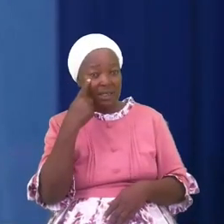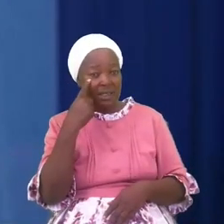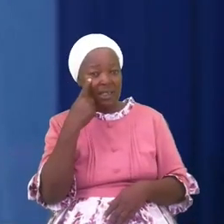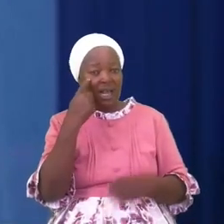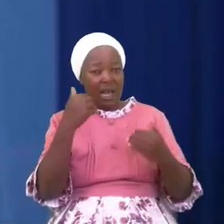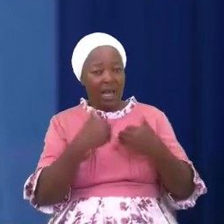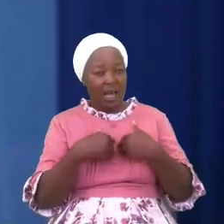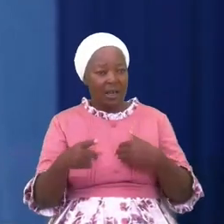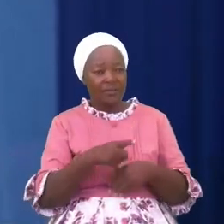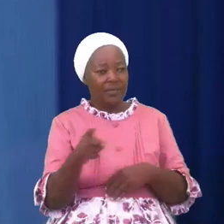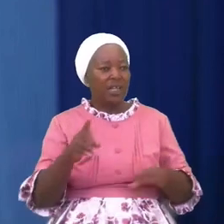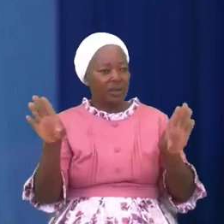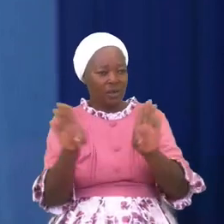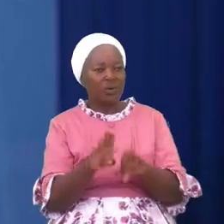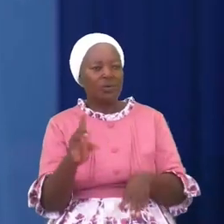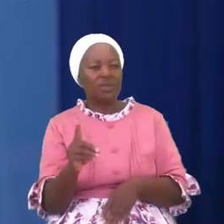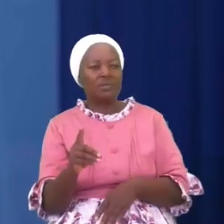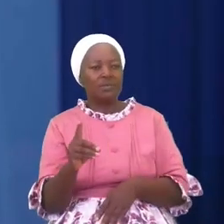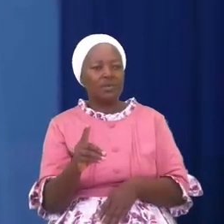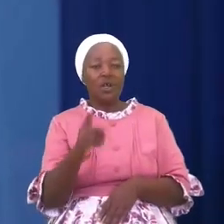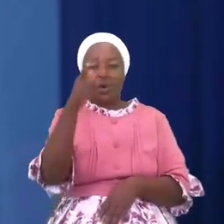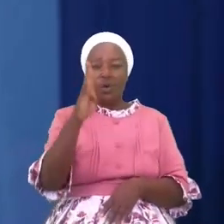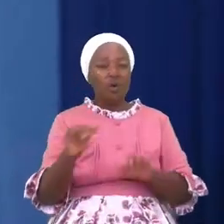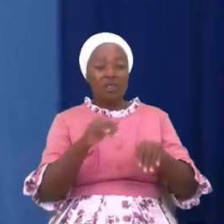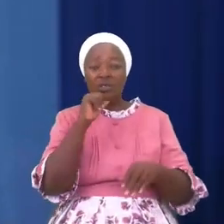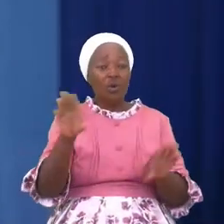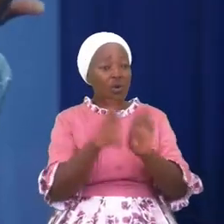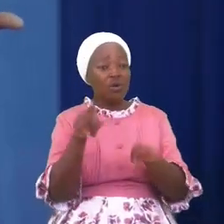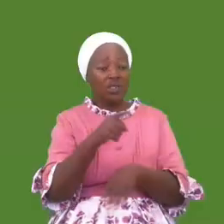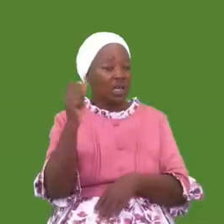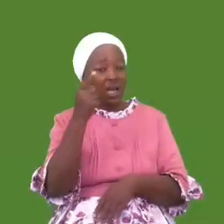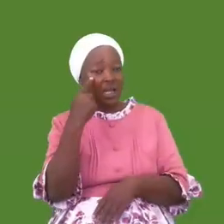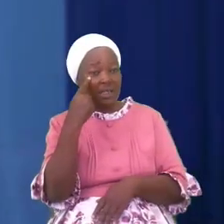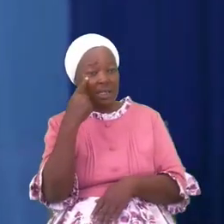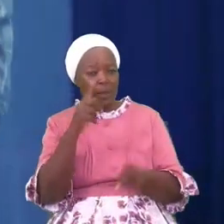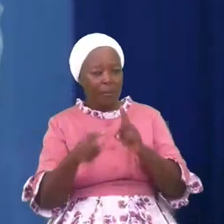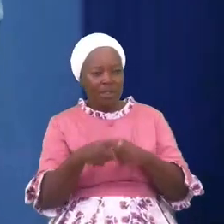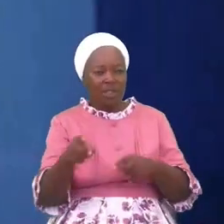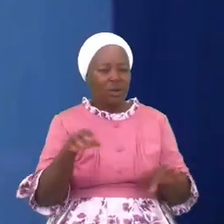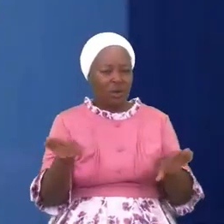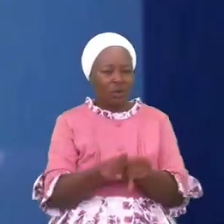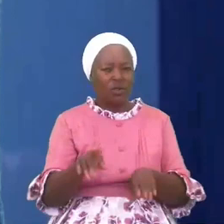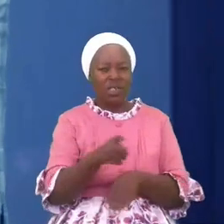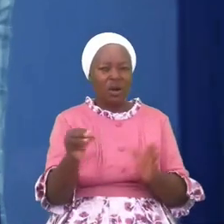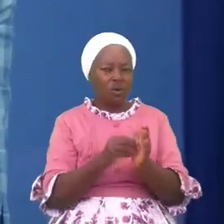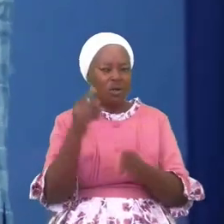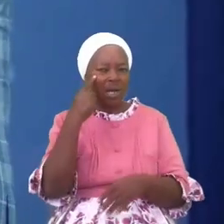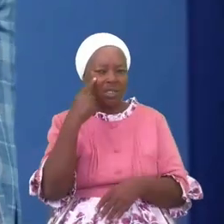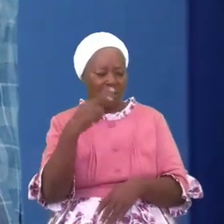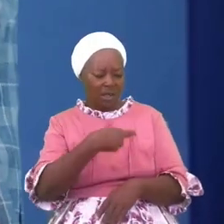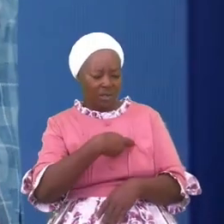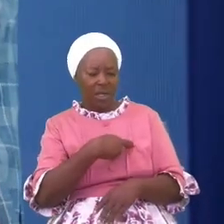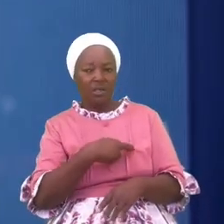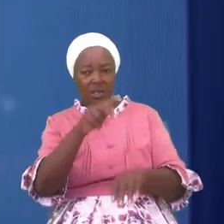their eyes. They closed their own eyes. Tradition closed their eyes. And their unbelief closed